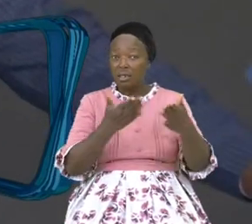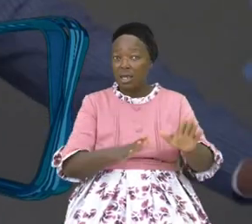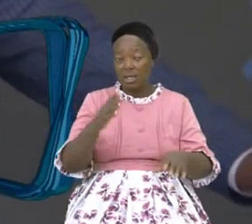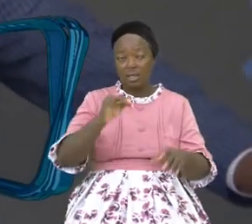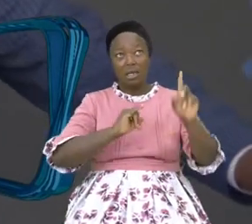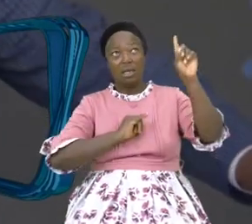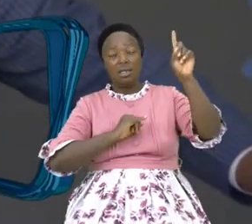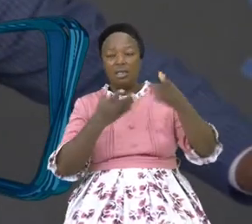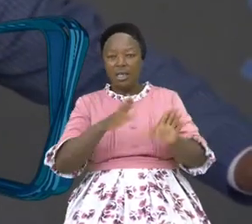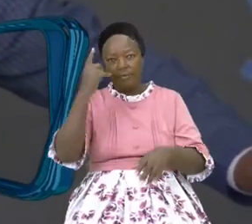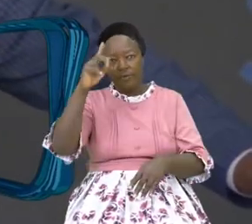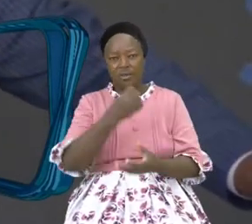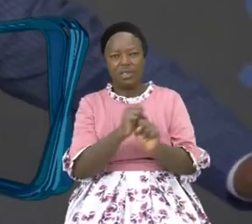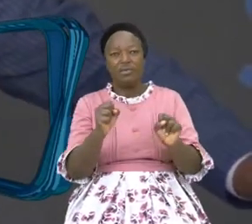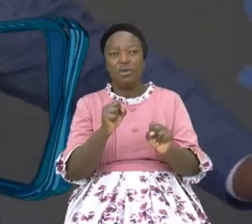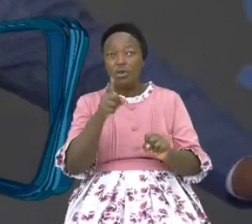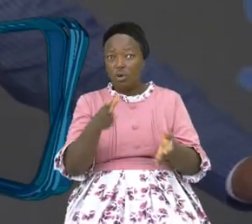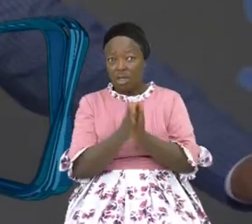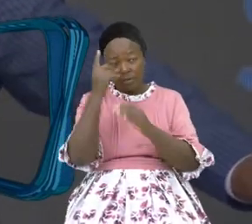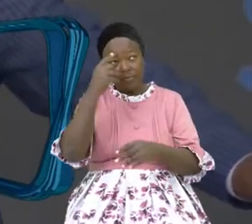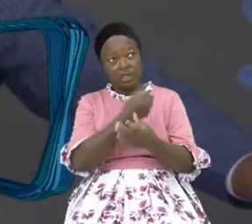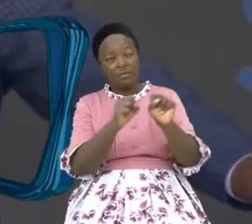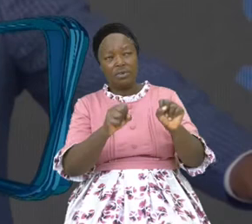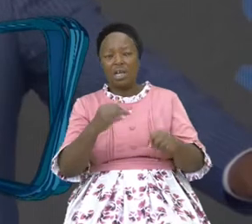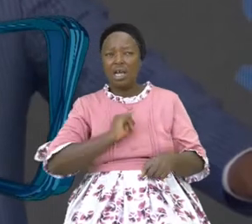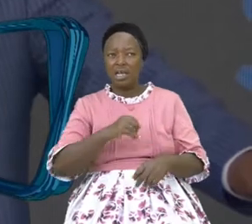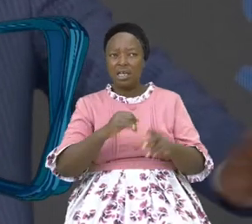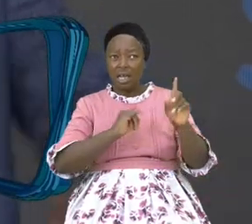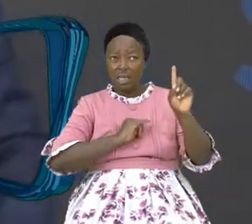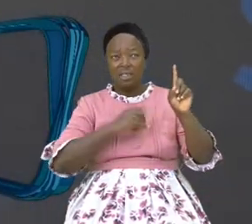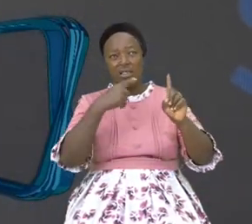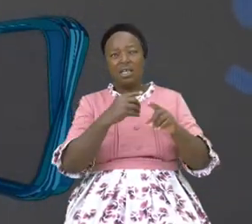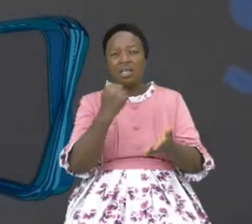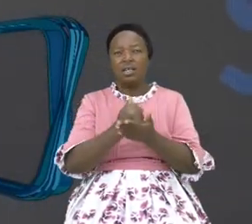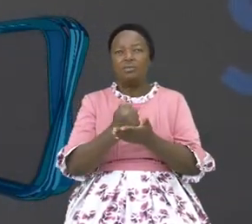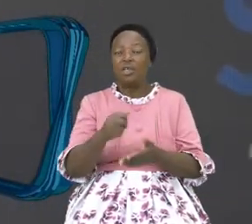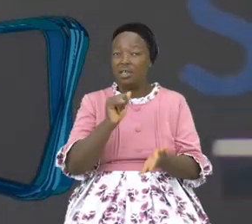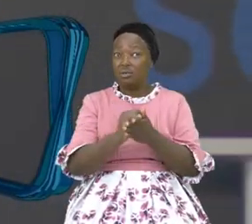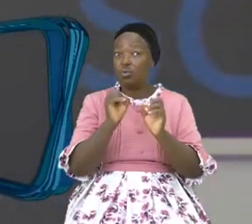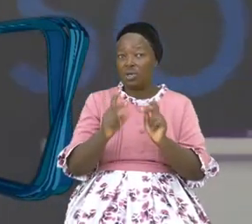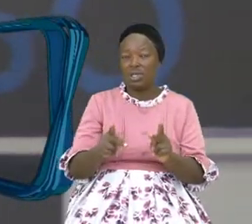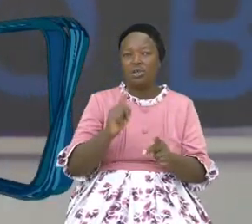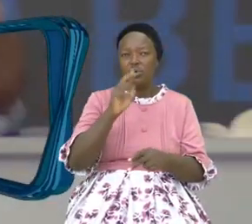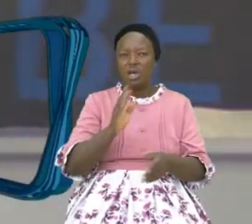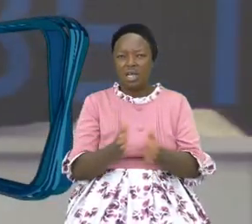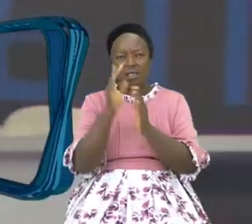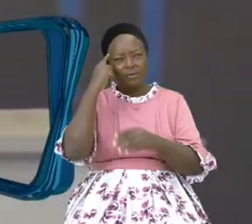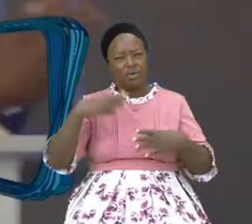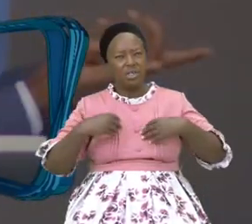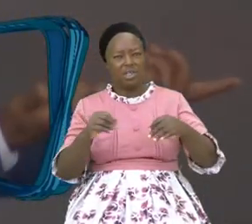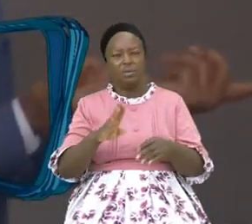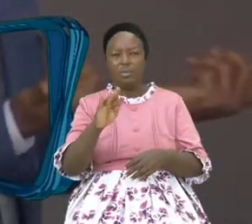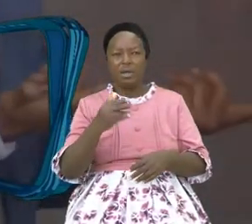salvation. You're asking for salvation. I say amen." That's right, you're asking for healing. By